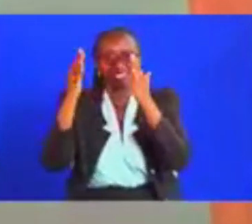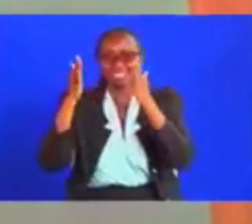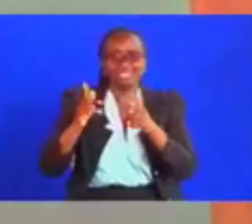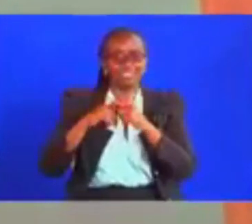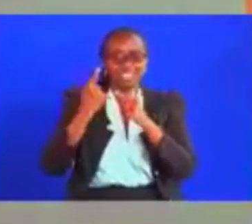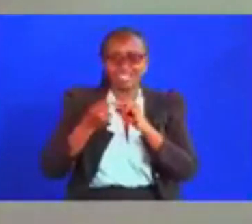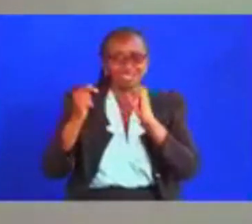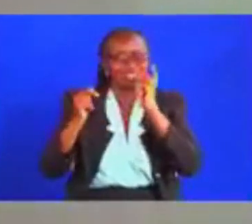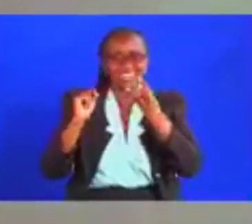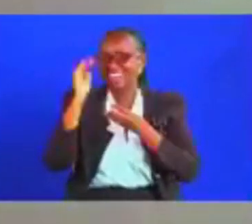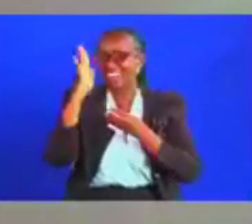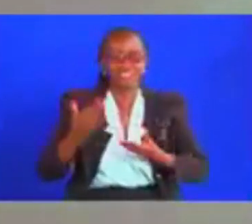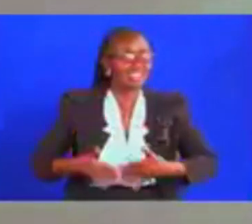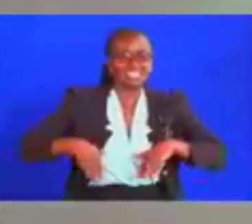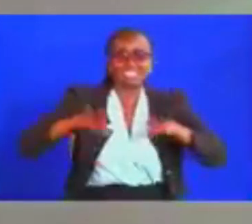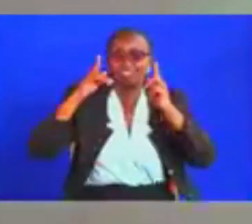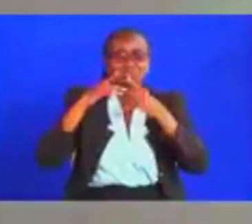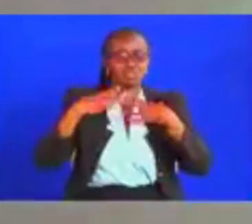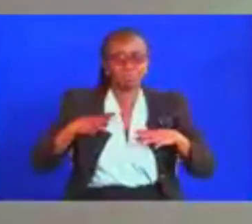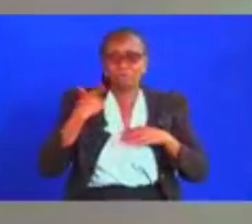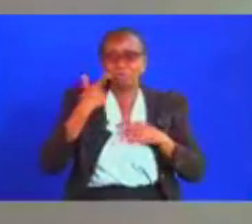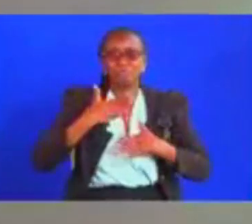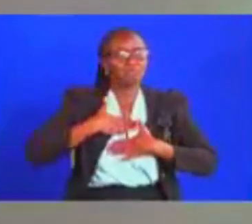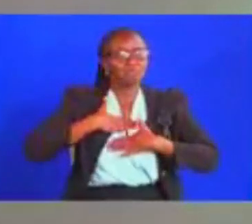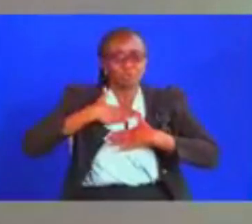never give up on anybody who is still breathing.